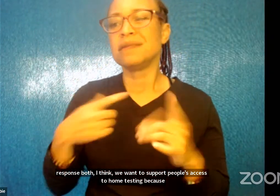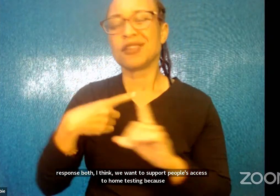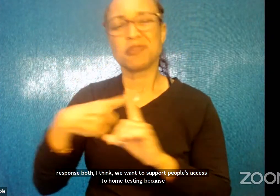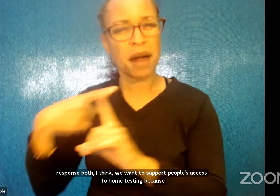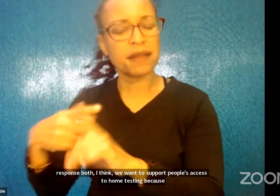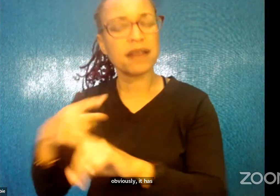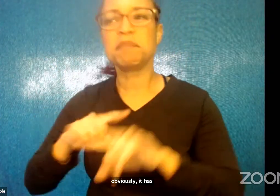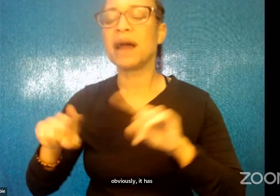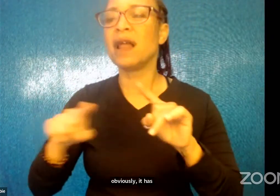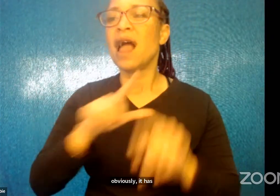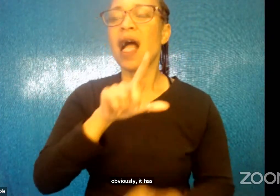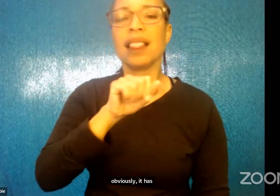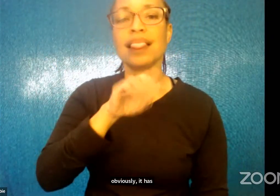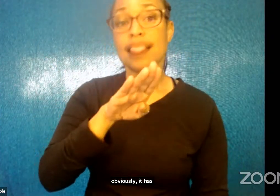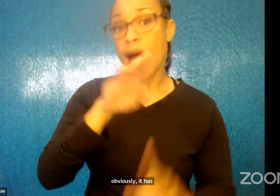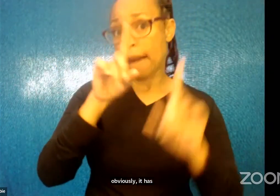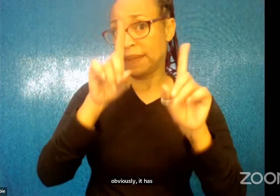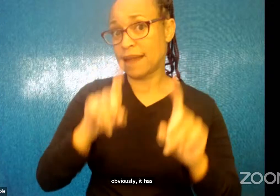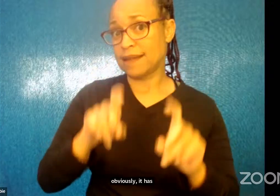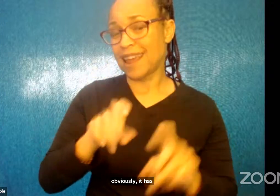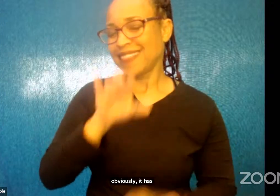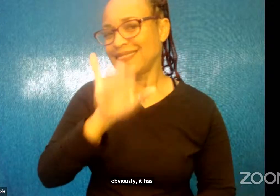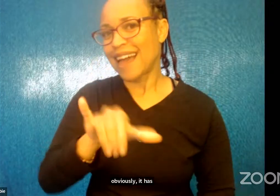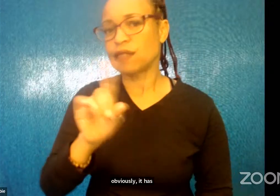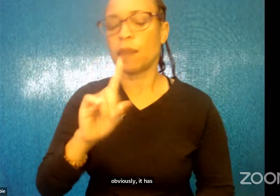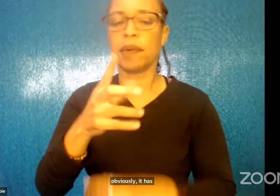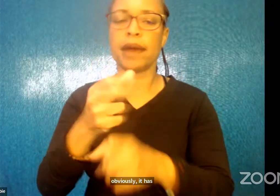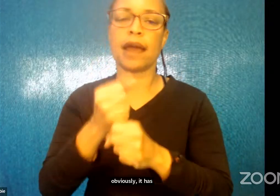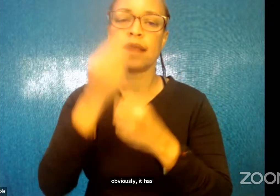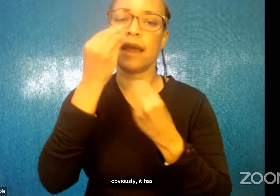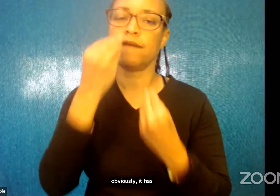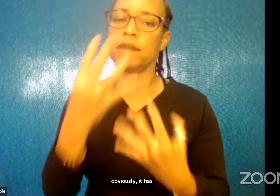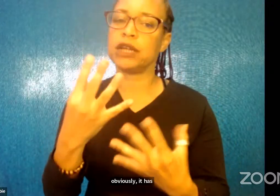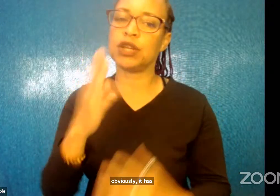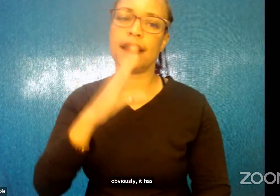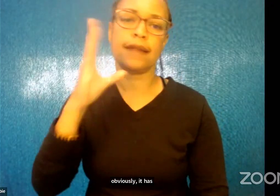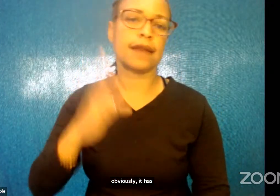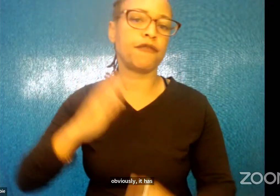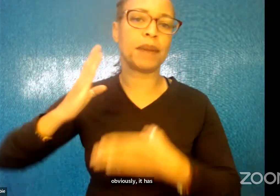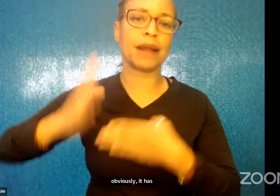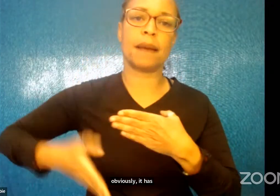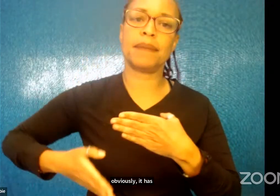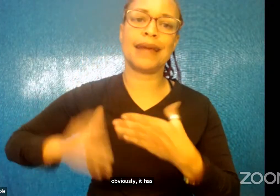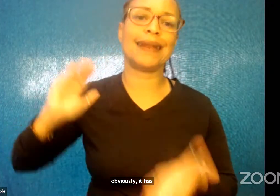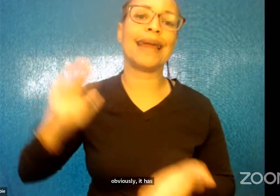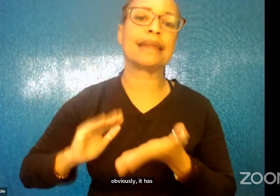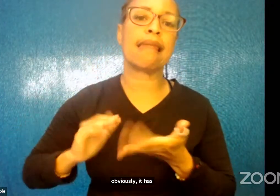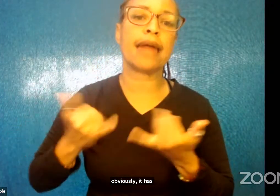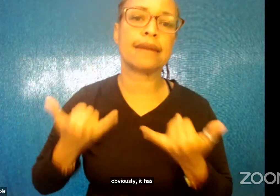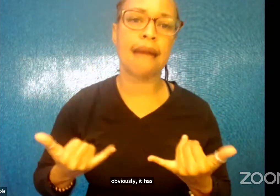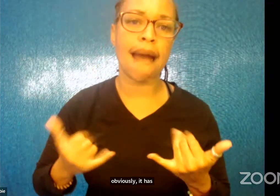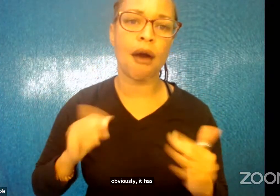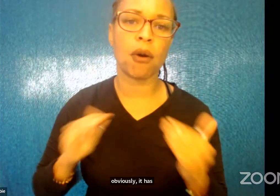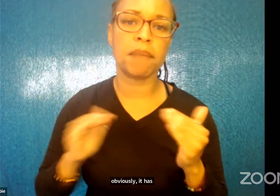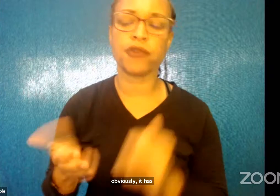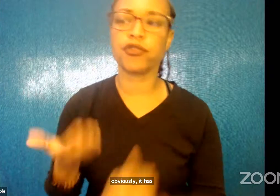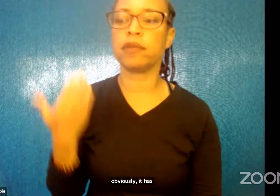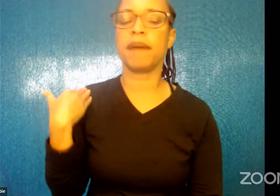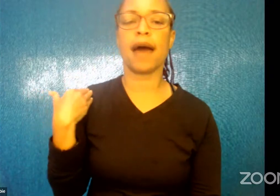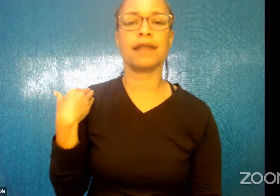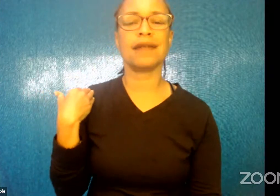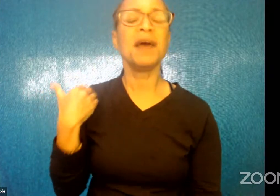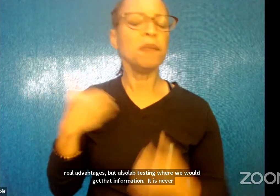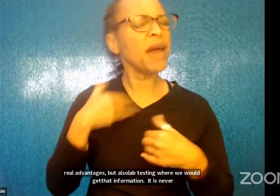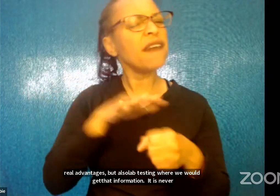lab testing where we would get that information. It's never been complete. It's less complete now than it was, but I think we have enough. We can still look